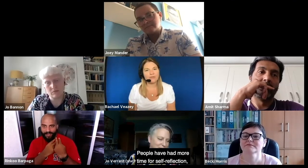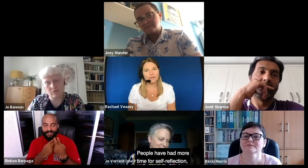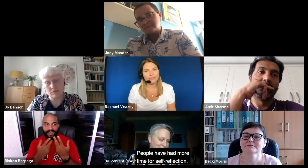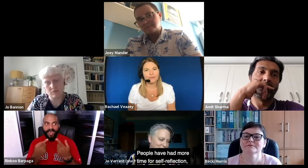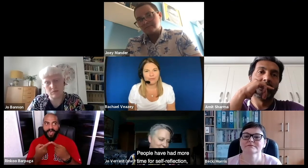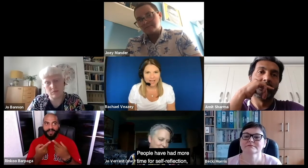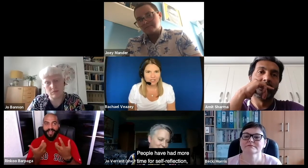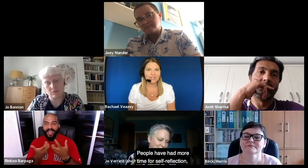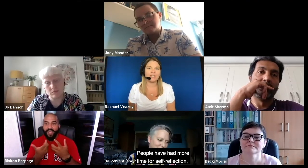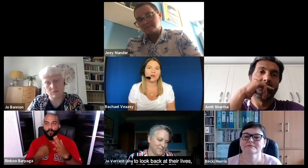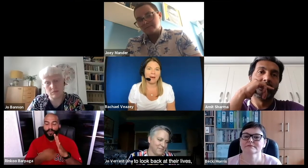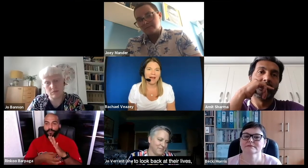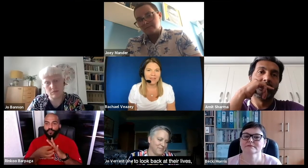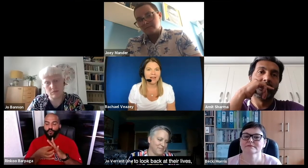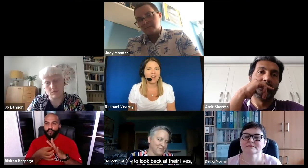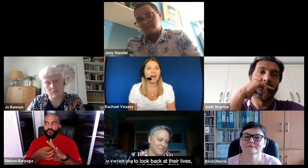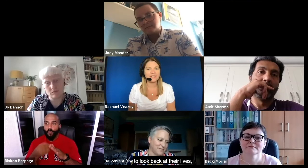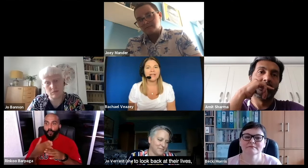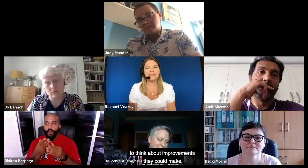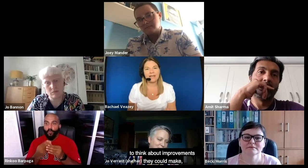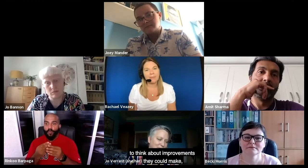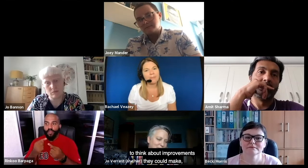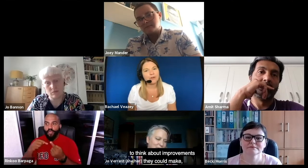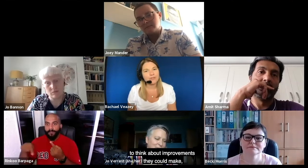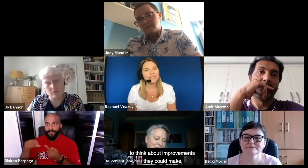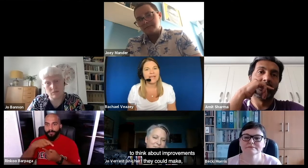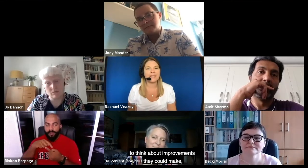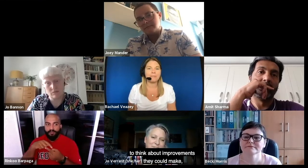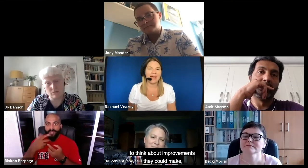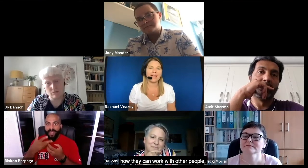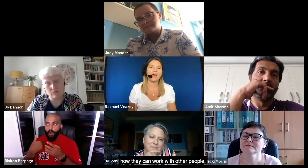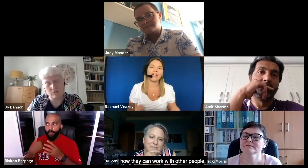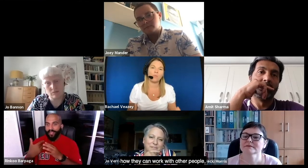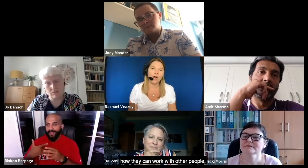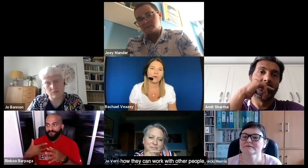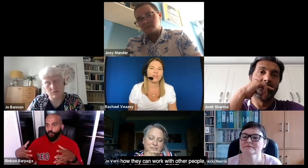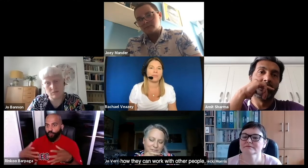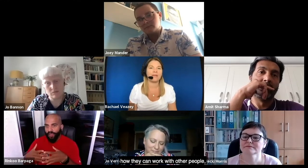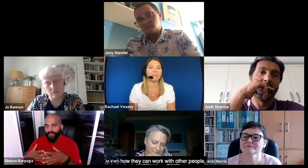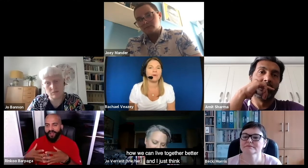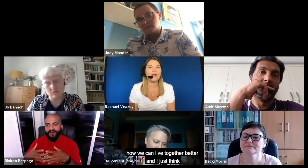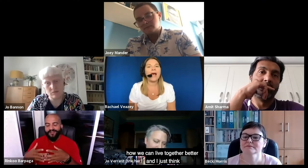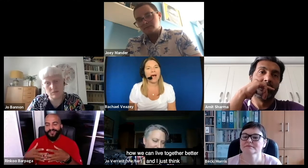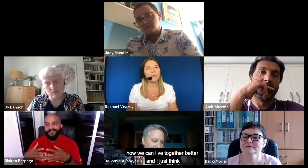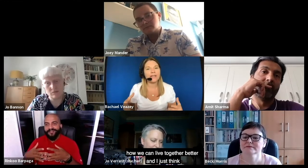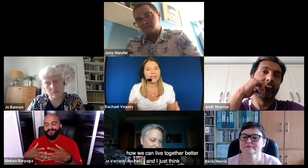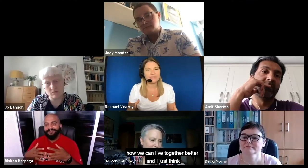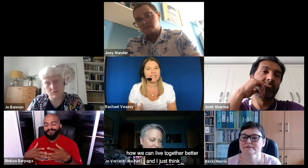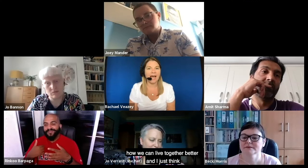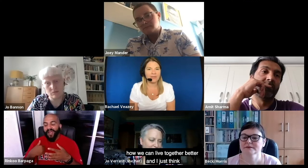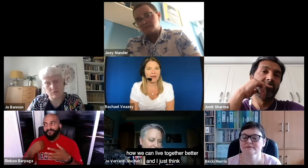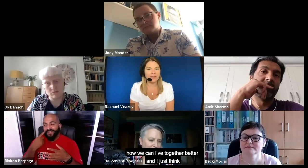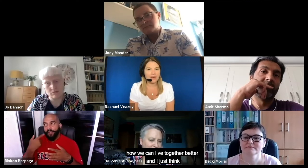for self-reflection, to look back at their lives, to think about improvements they could make, how they can work with other people, how we can